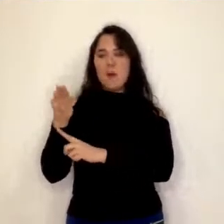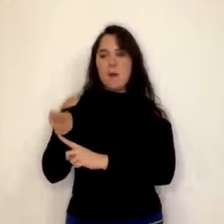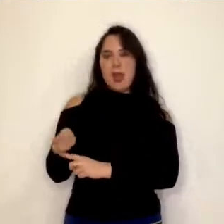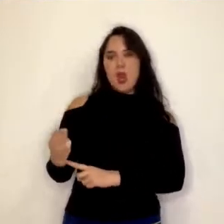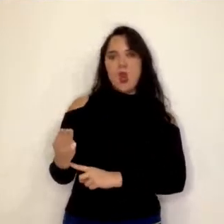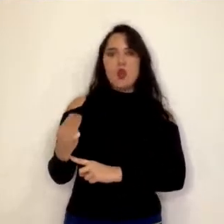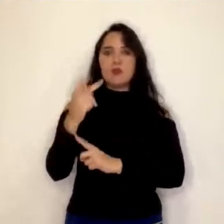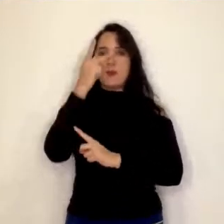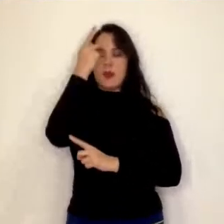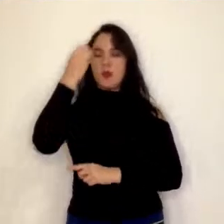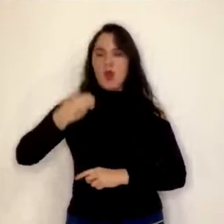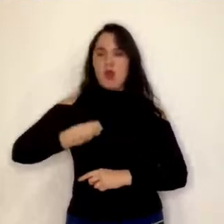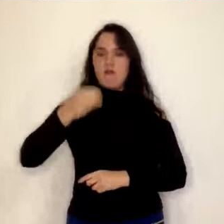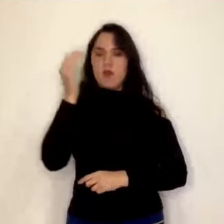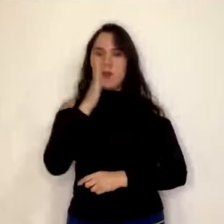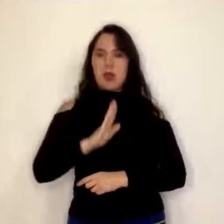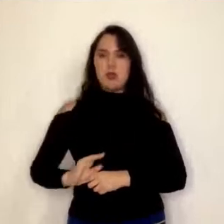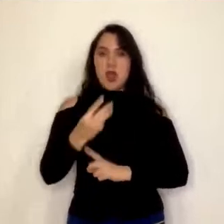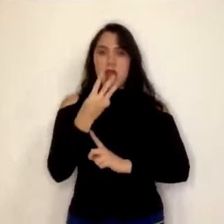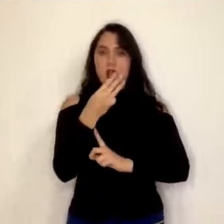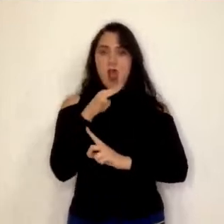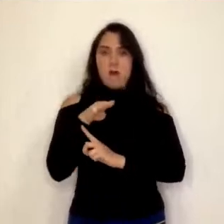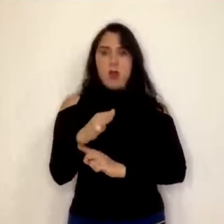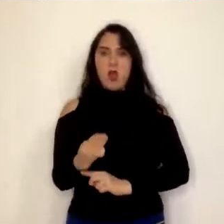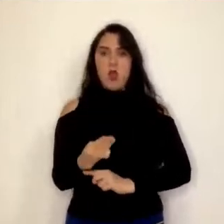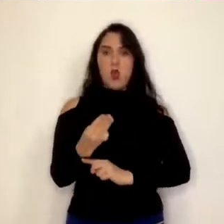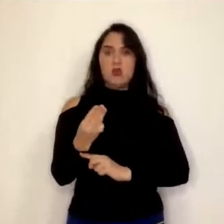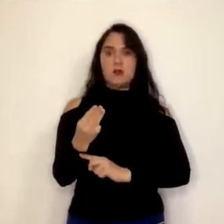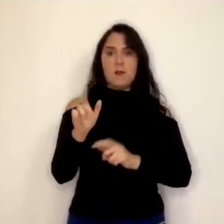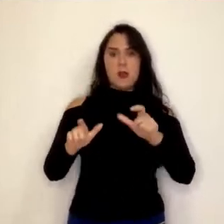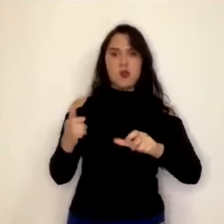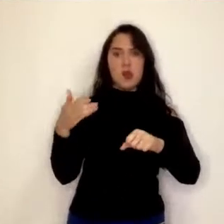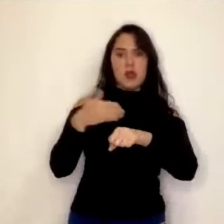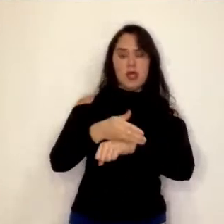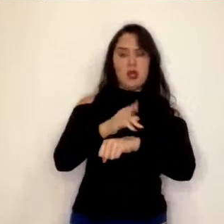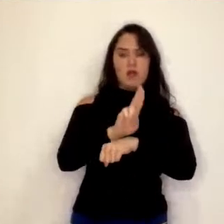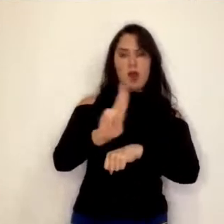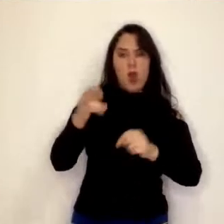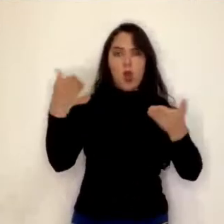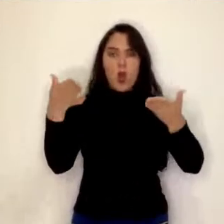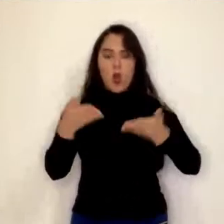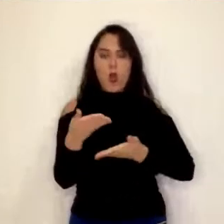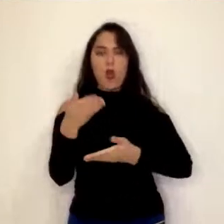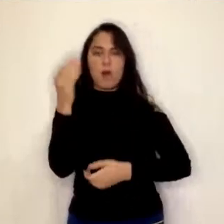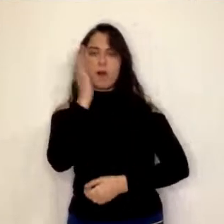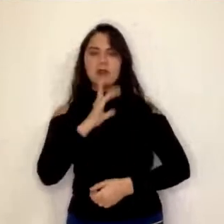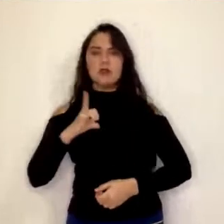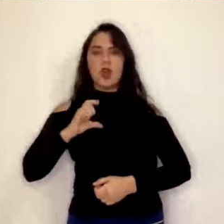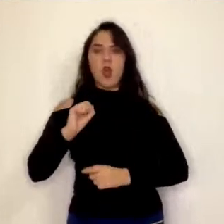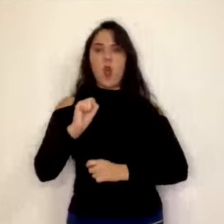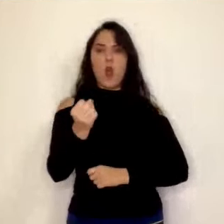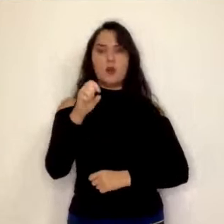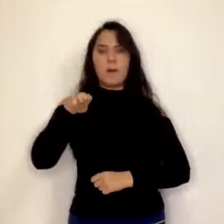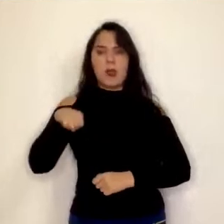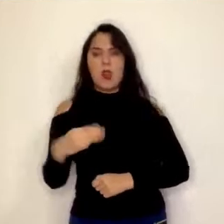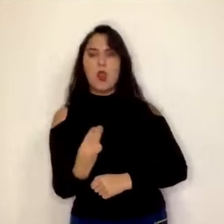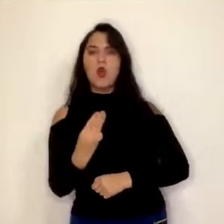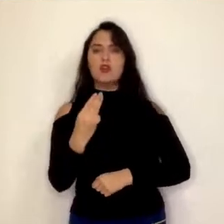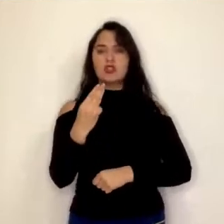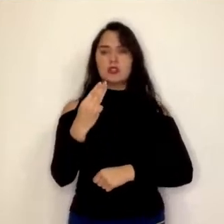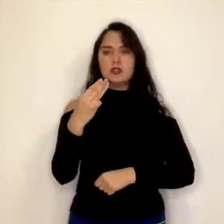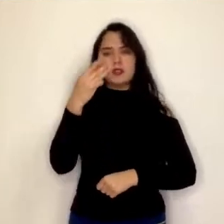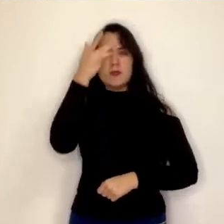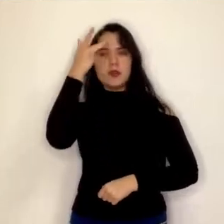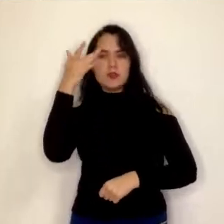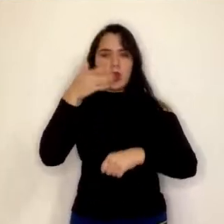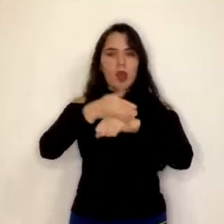million people, 3 million university students, and now Brazil has 8 million. And the goal of this